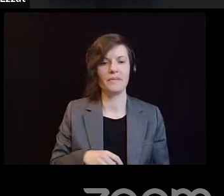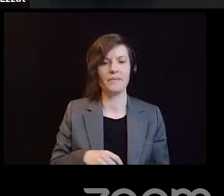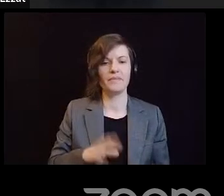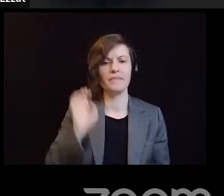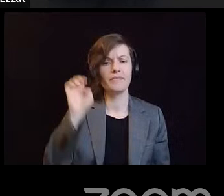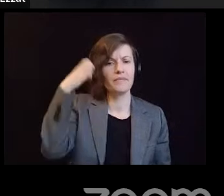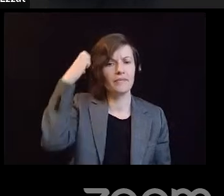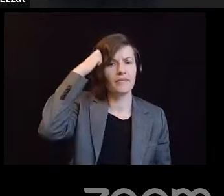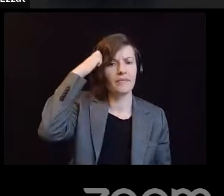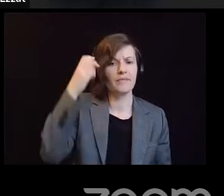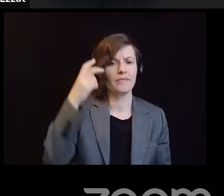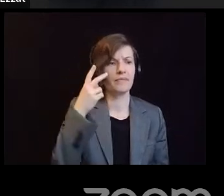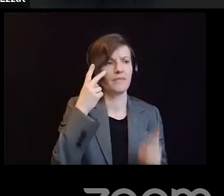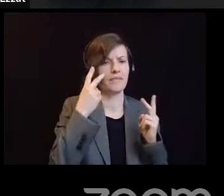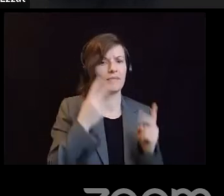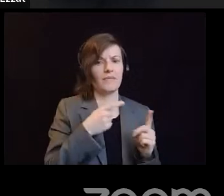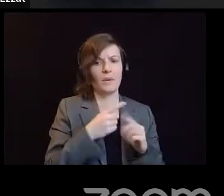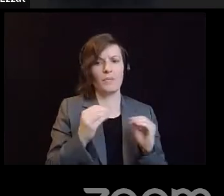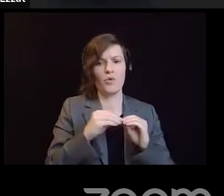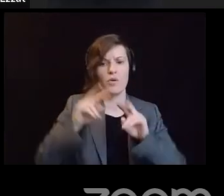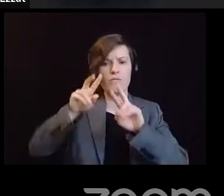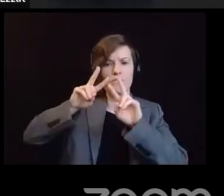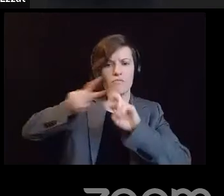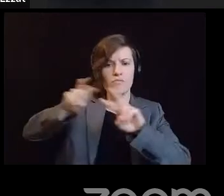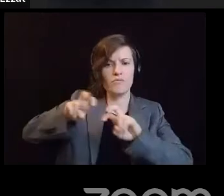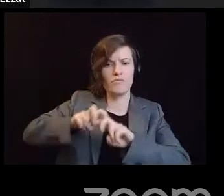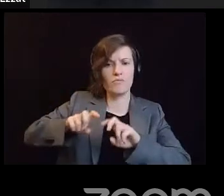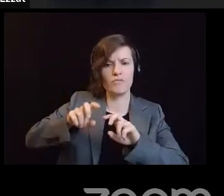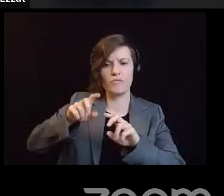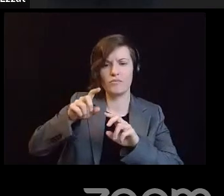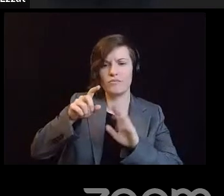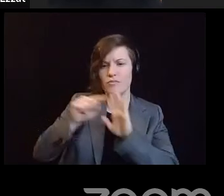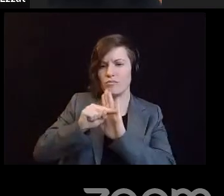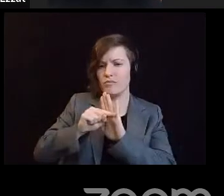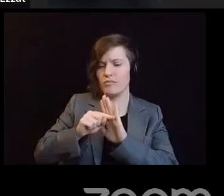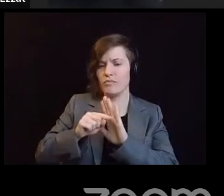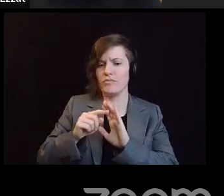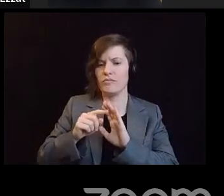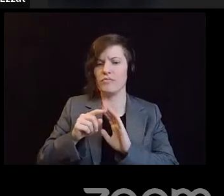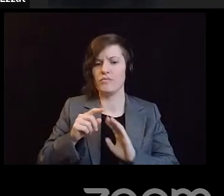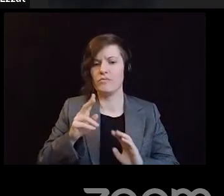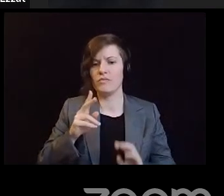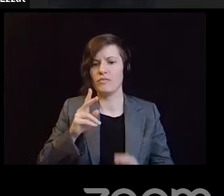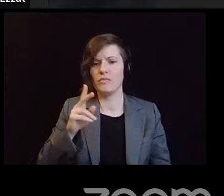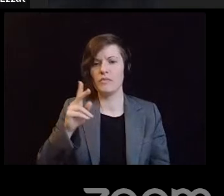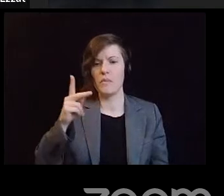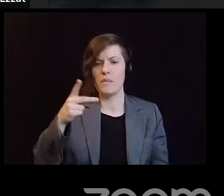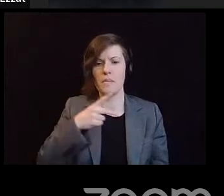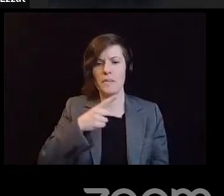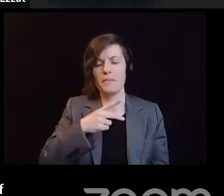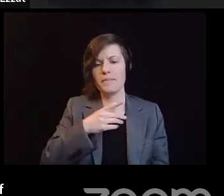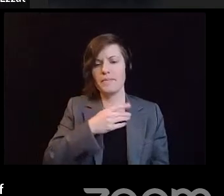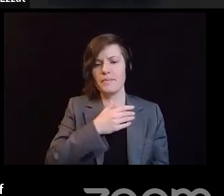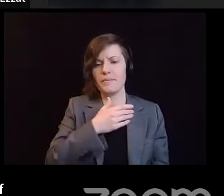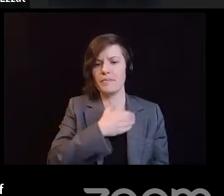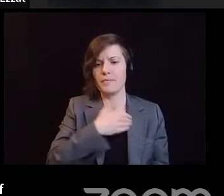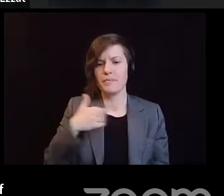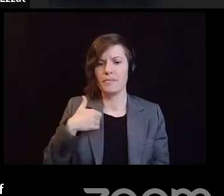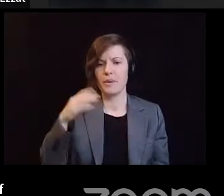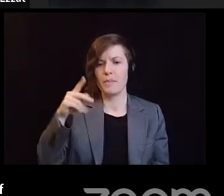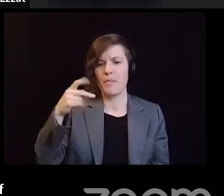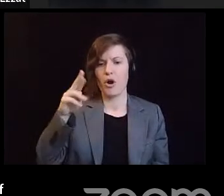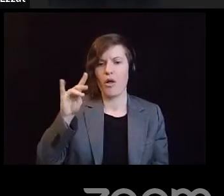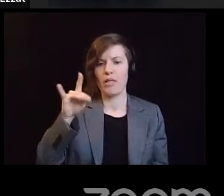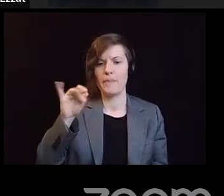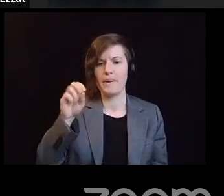the group. If you look at, you know, parliamentary organizations' websites, they often have these formal inquiries into whether the Brotherhood is